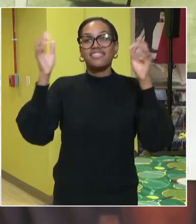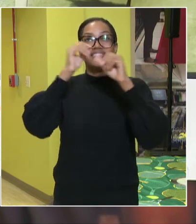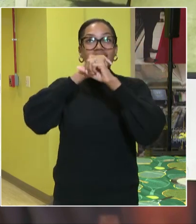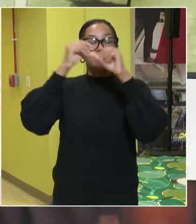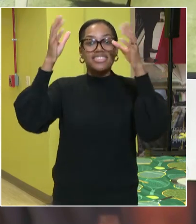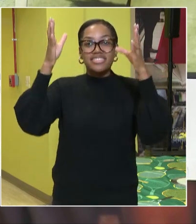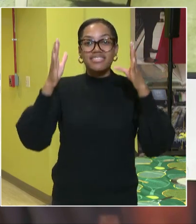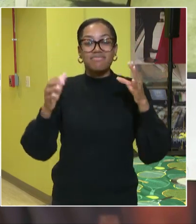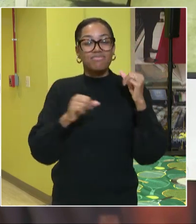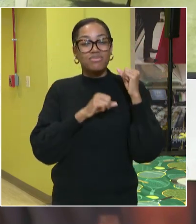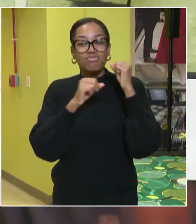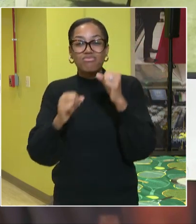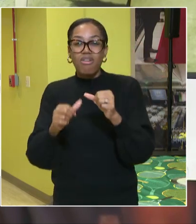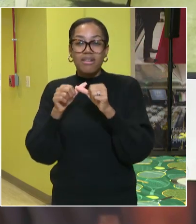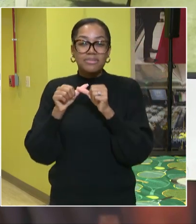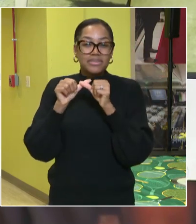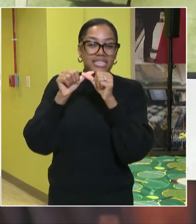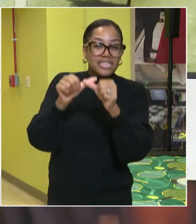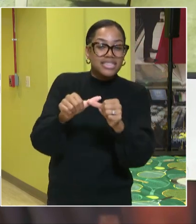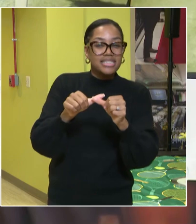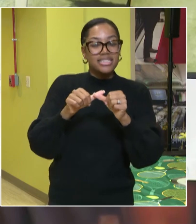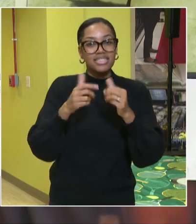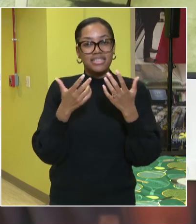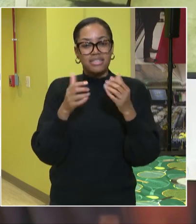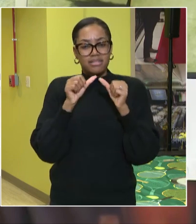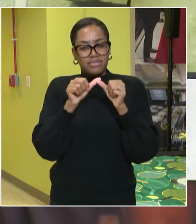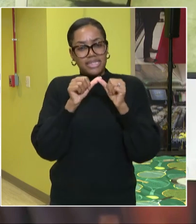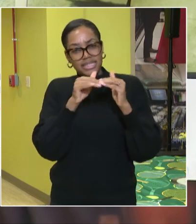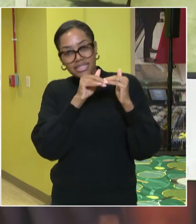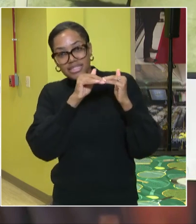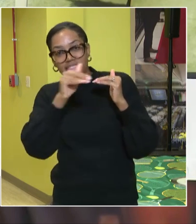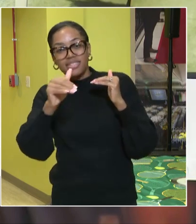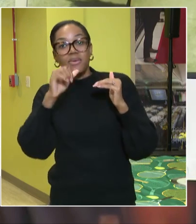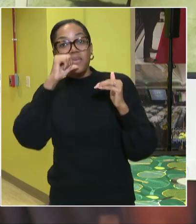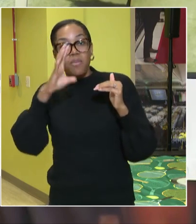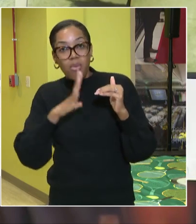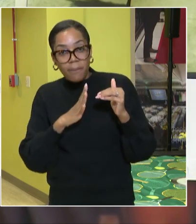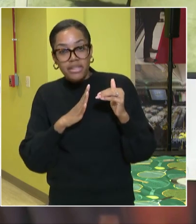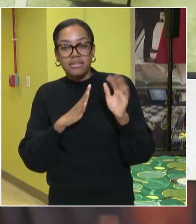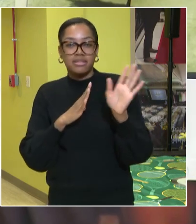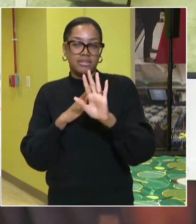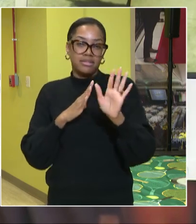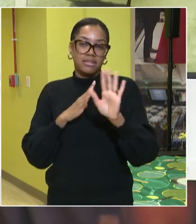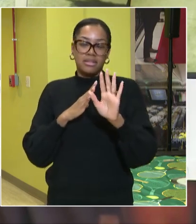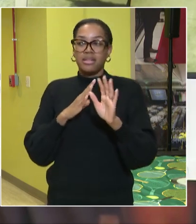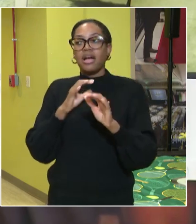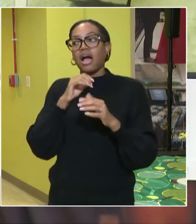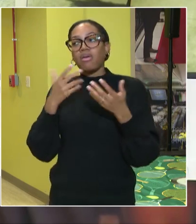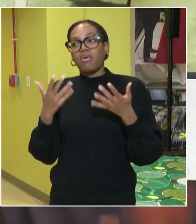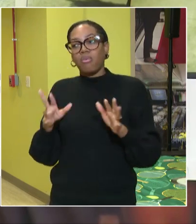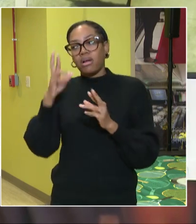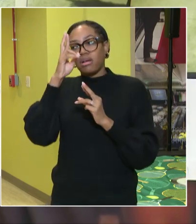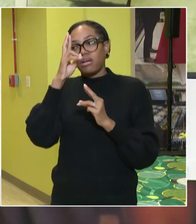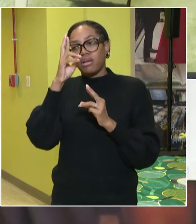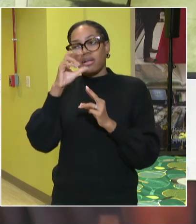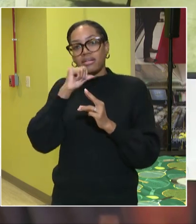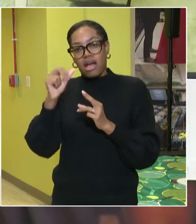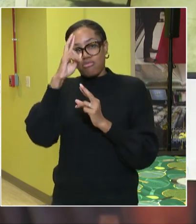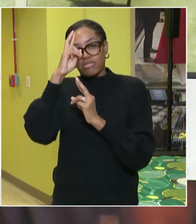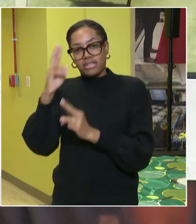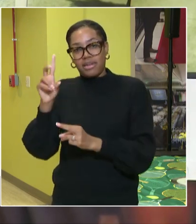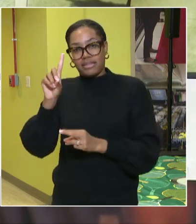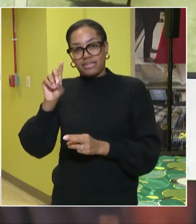strong, persistent, consistent woman running the, no disrespect, Delano. Woman